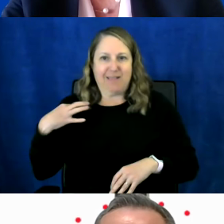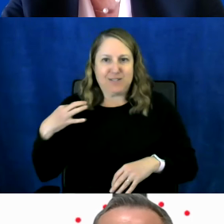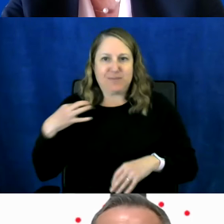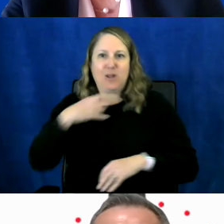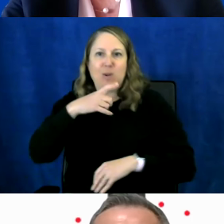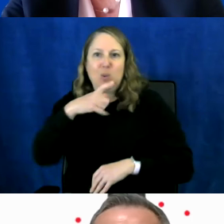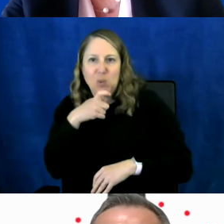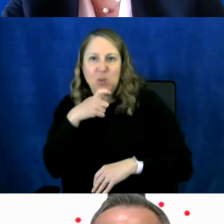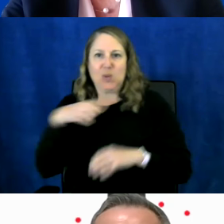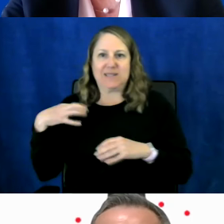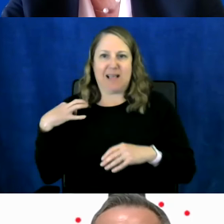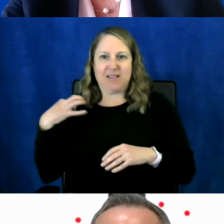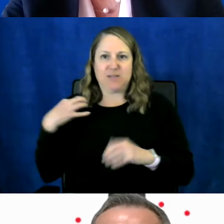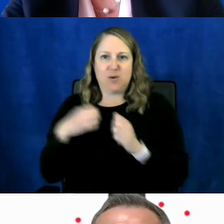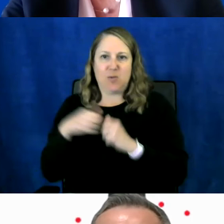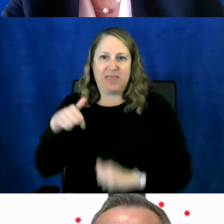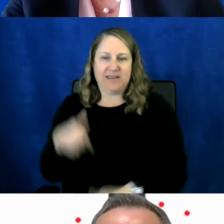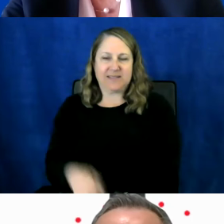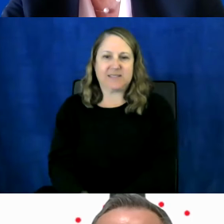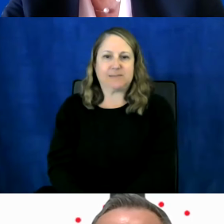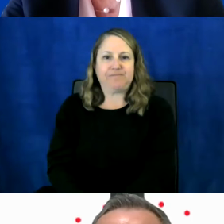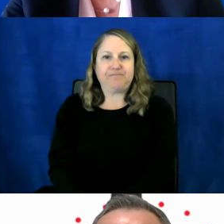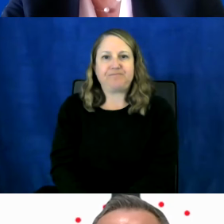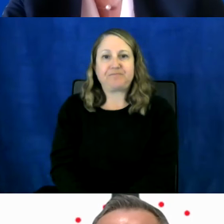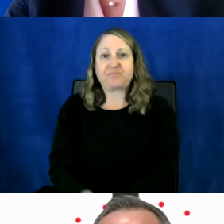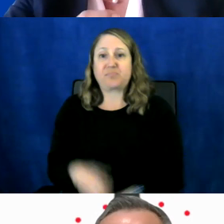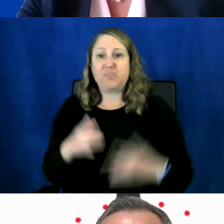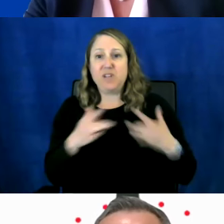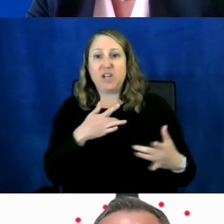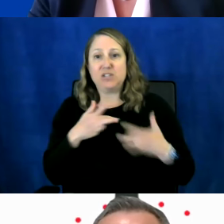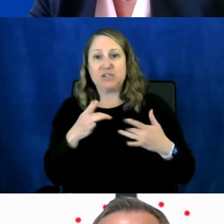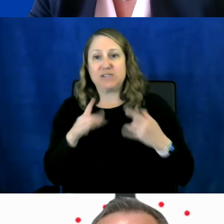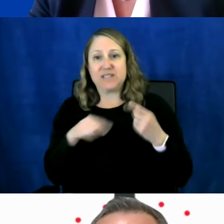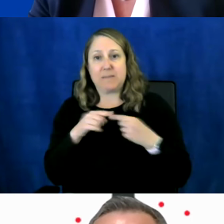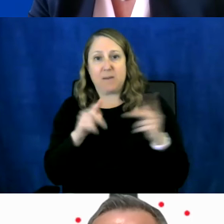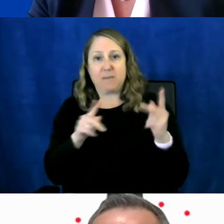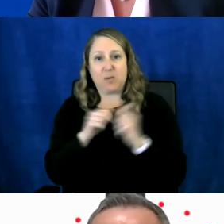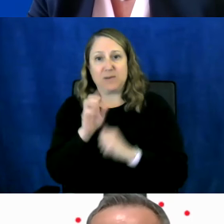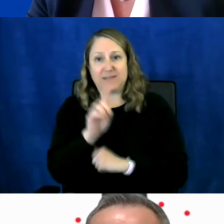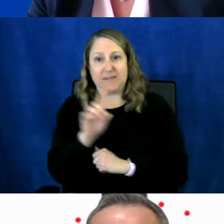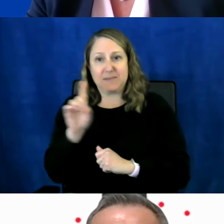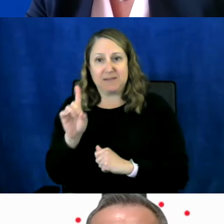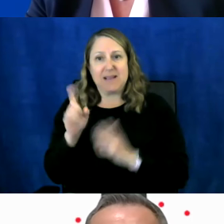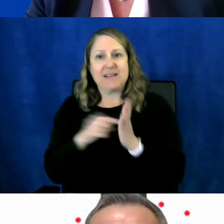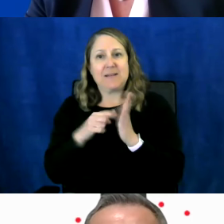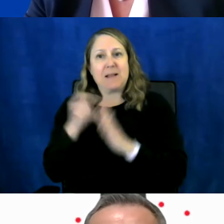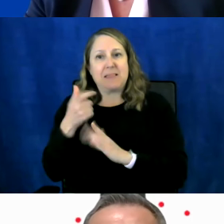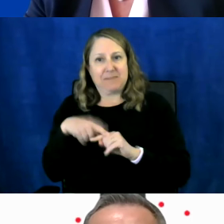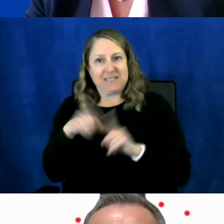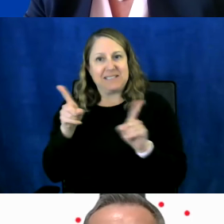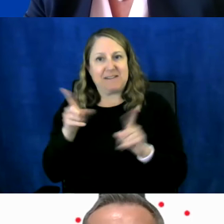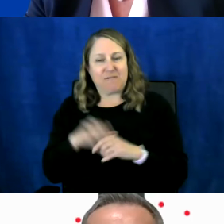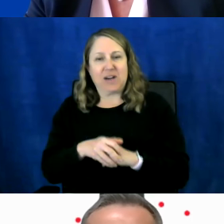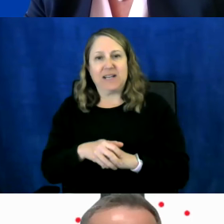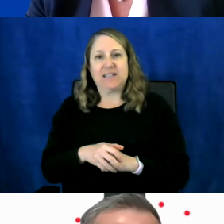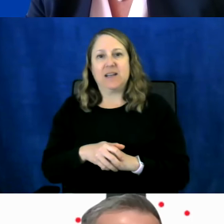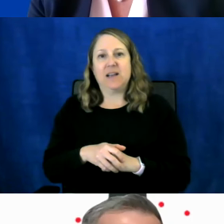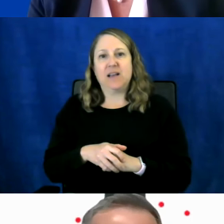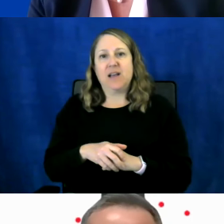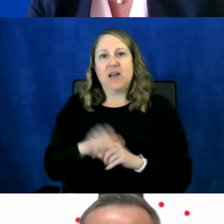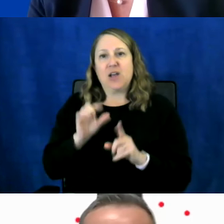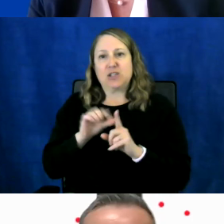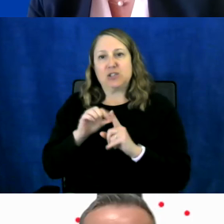this. The concerns I hear about people with developmental disabilities are sometimes a little bit different. The term co-occurring in mental